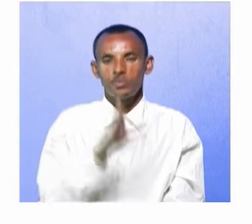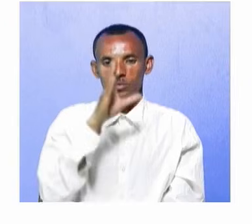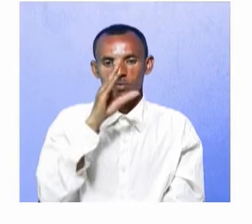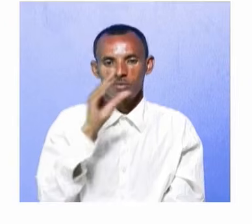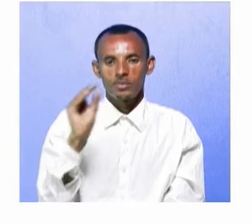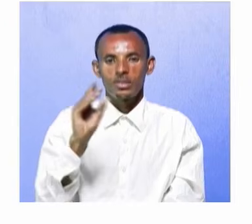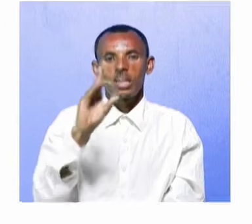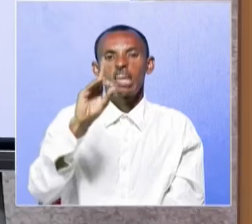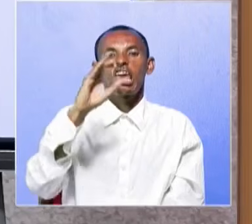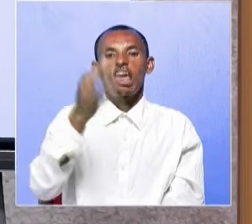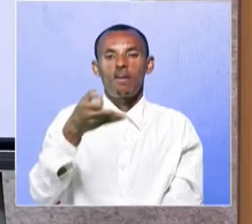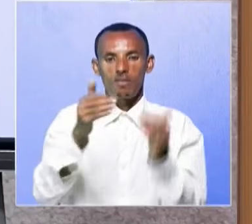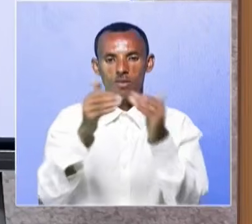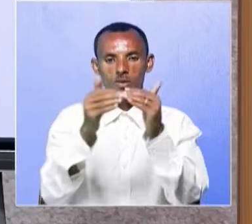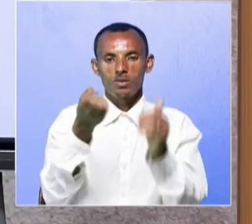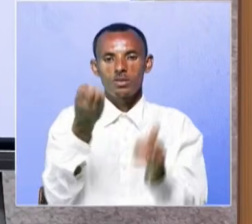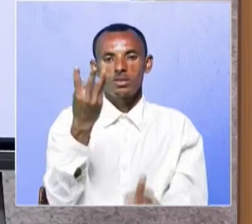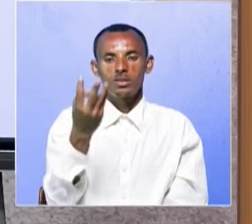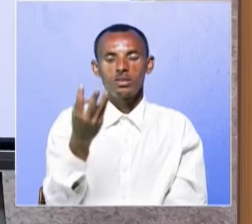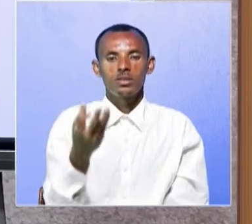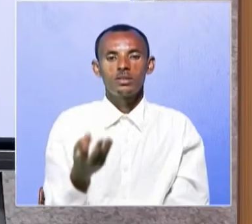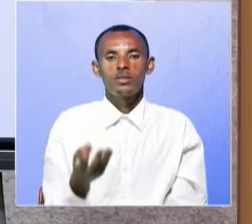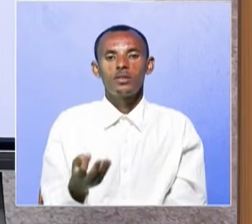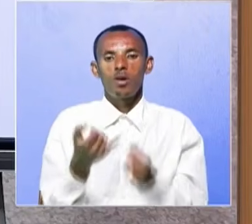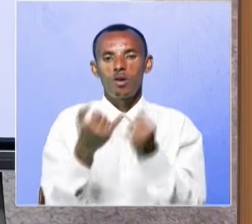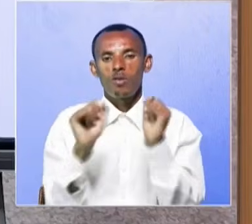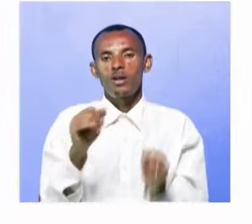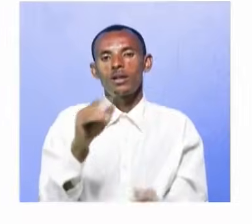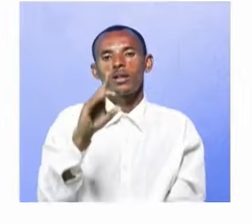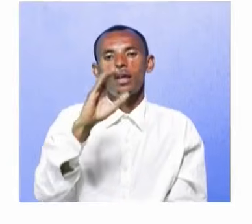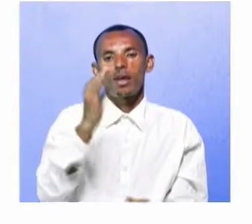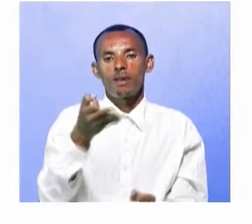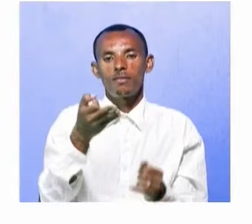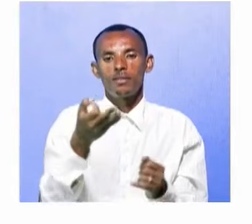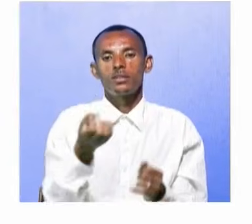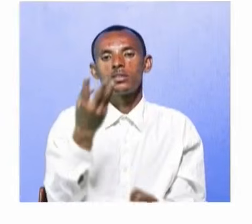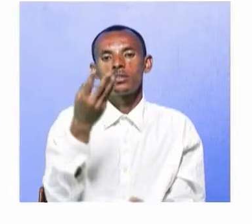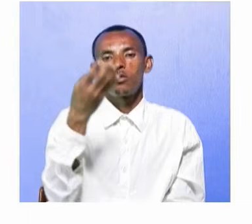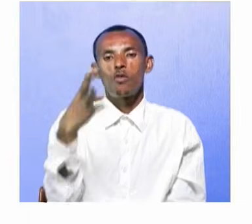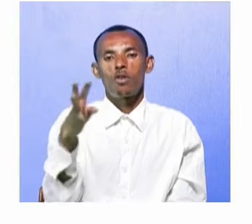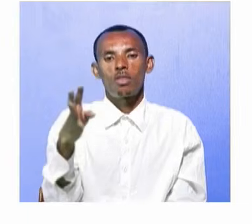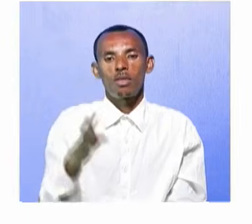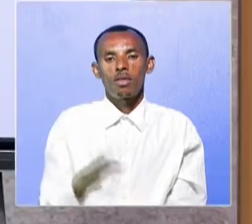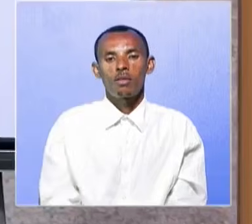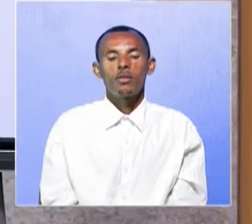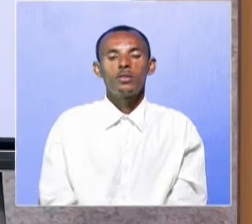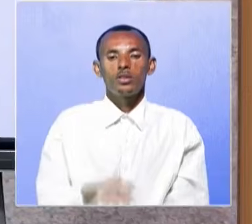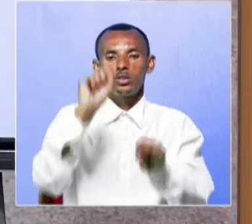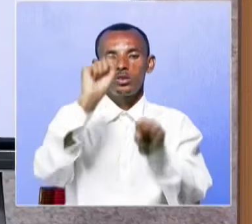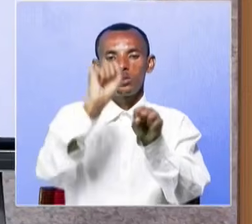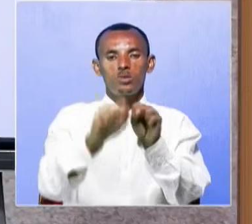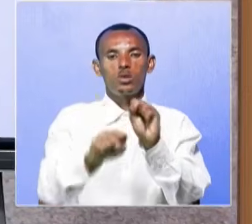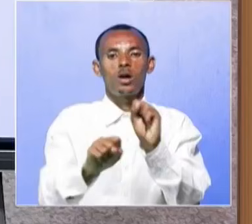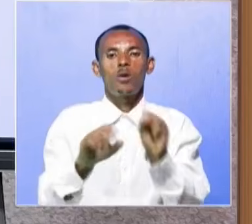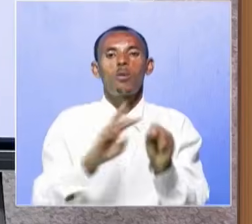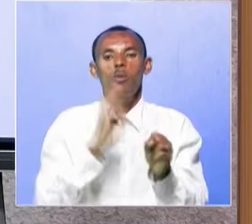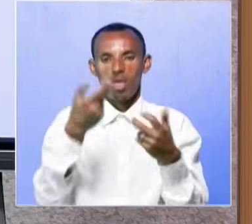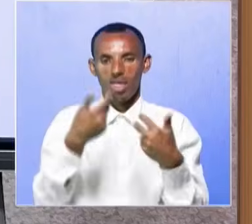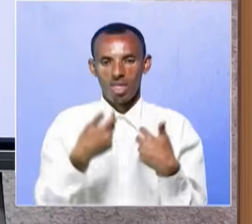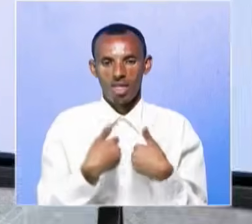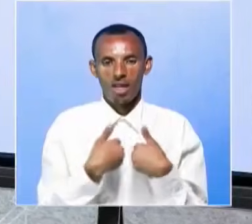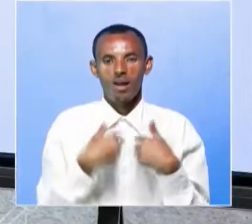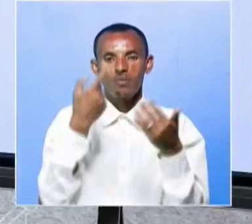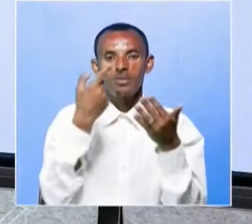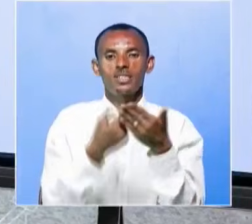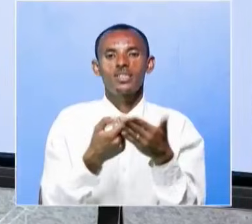and DF is 14. Okay, so we have